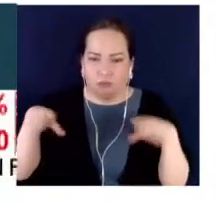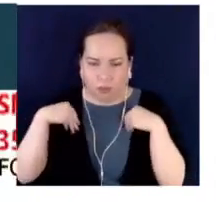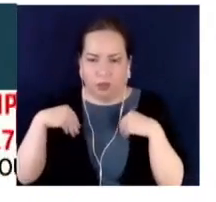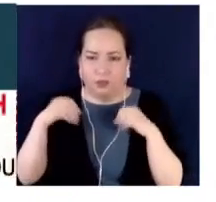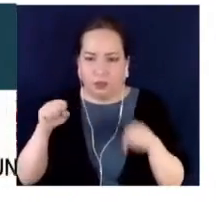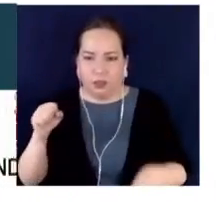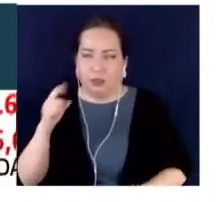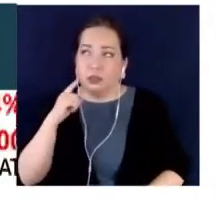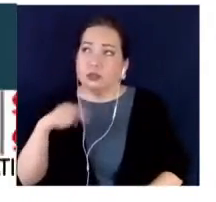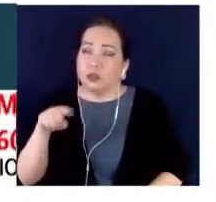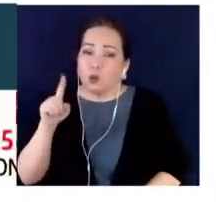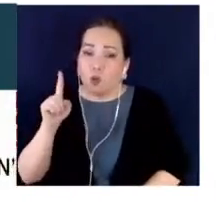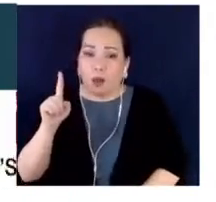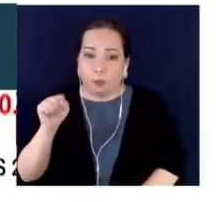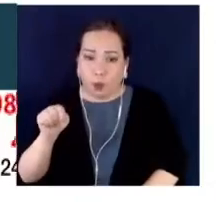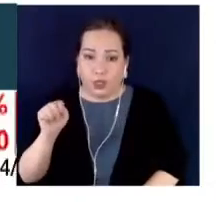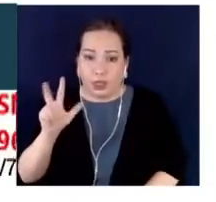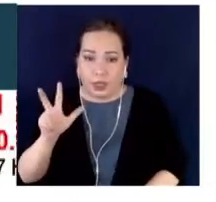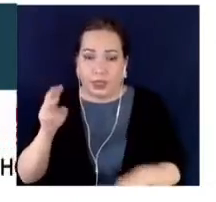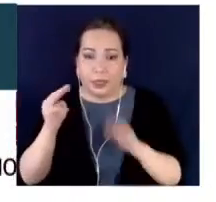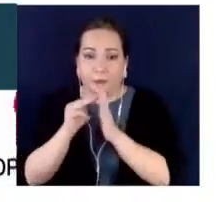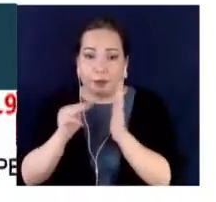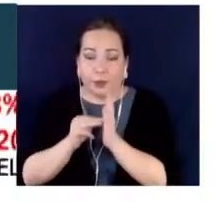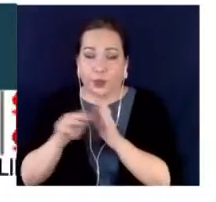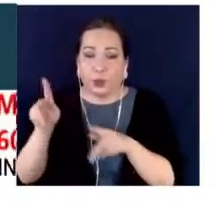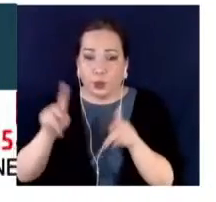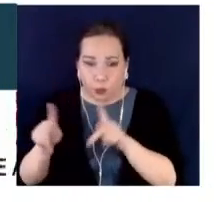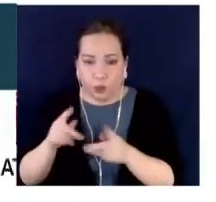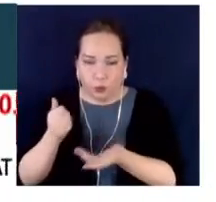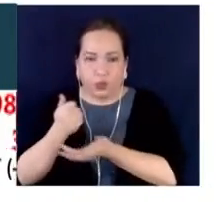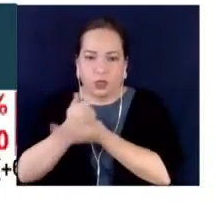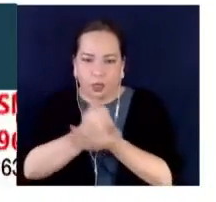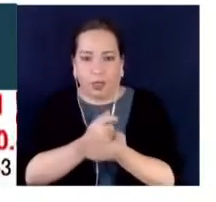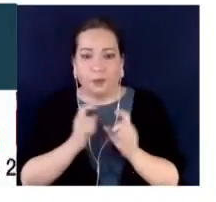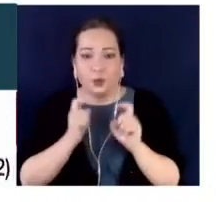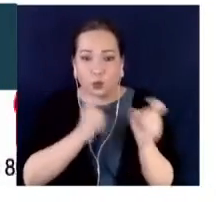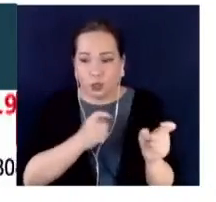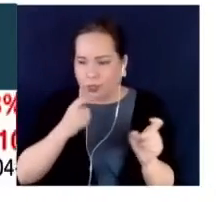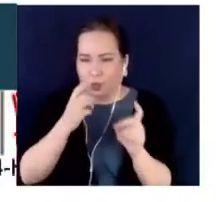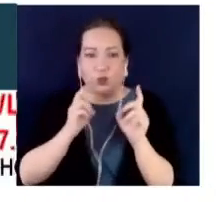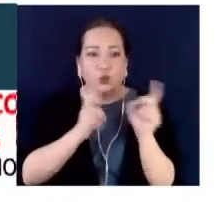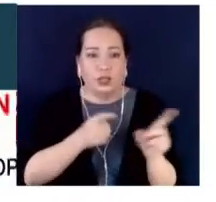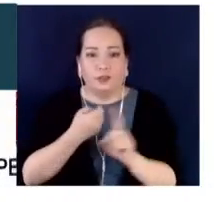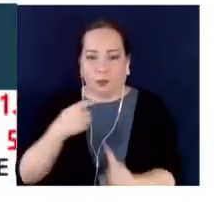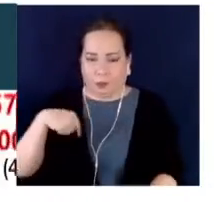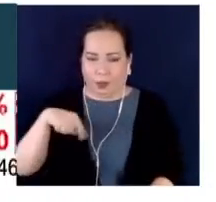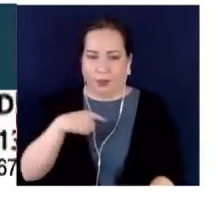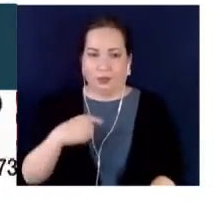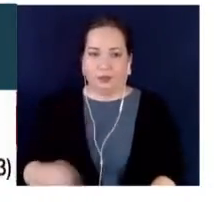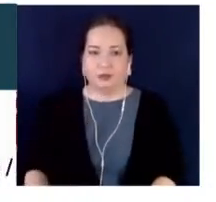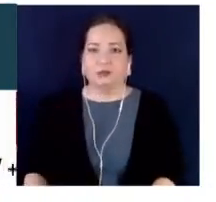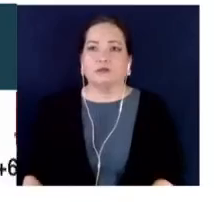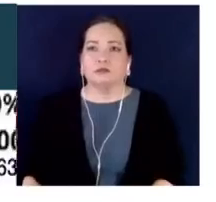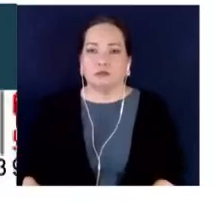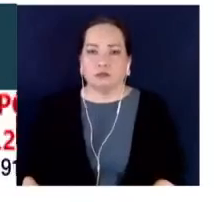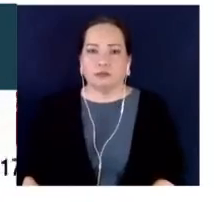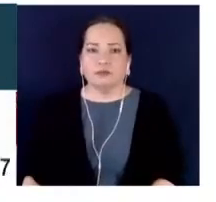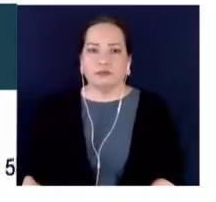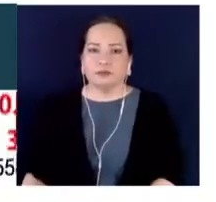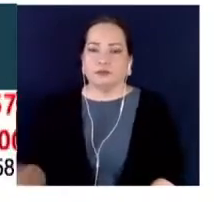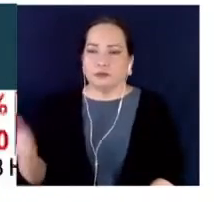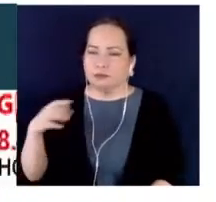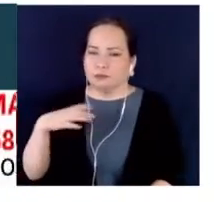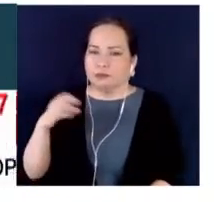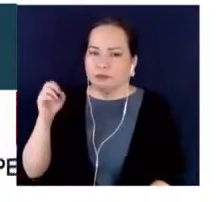basically, 1.3 million people will be helped with this donation. Okay, we're going to have to leave it at that. But